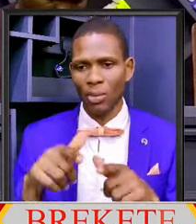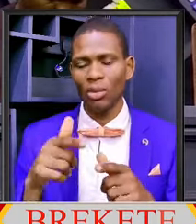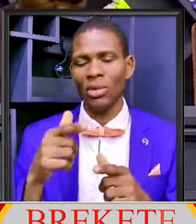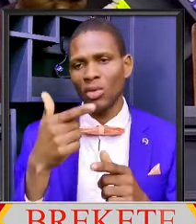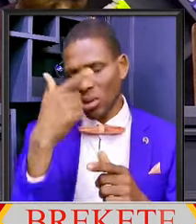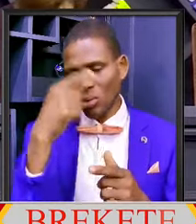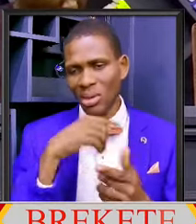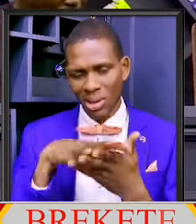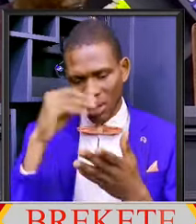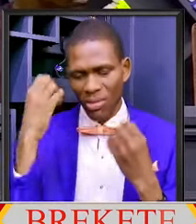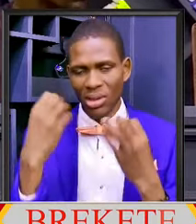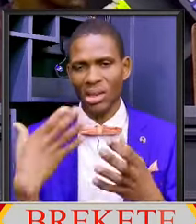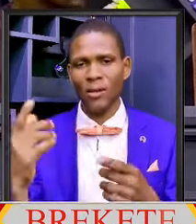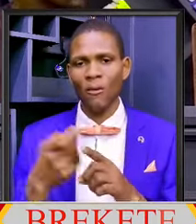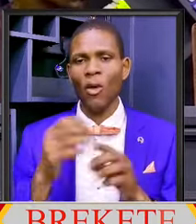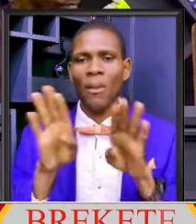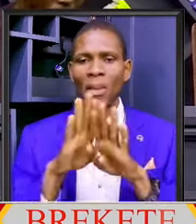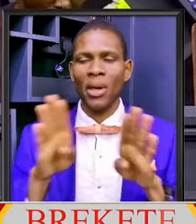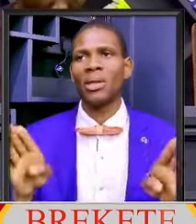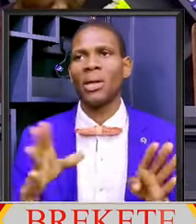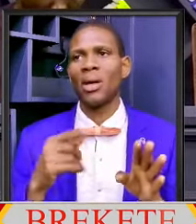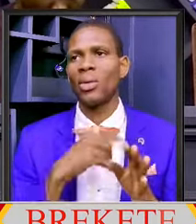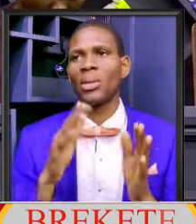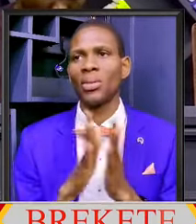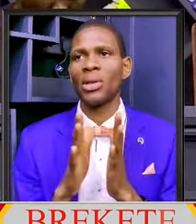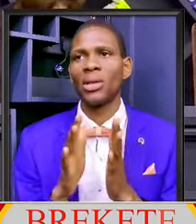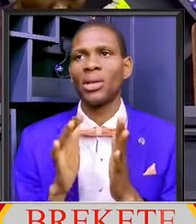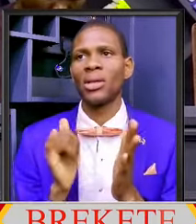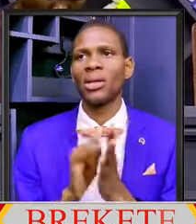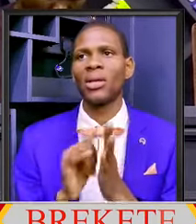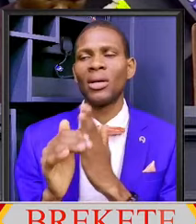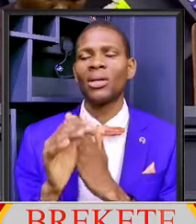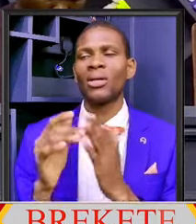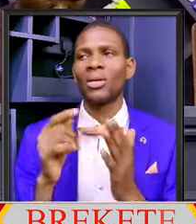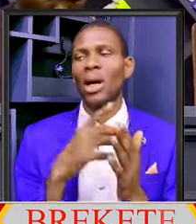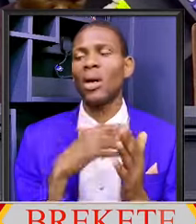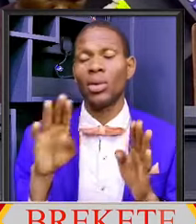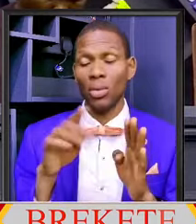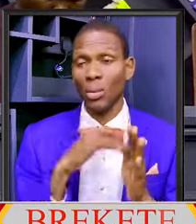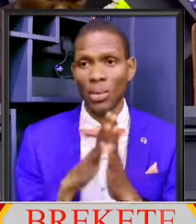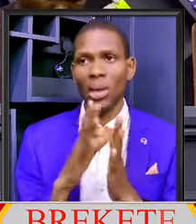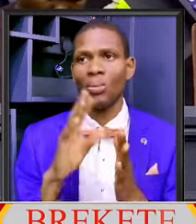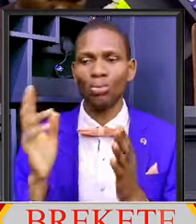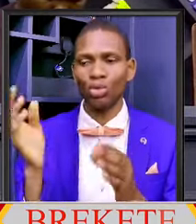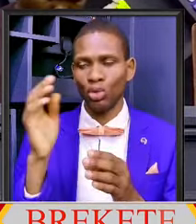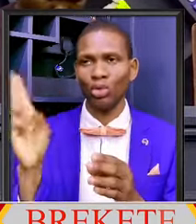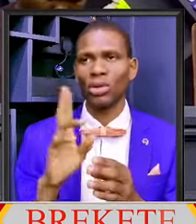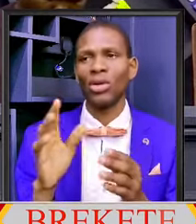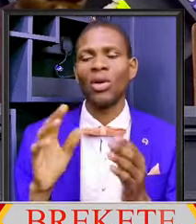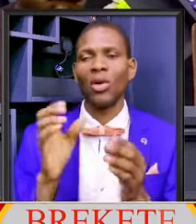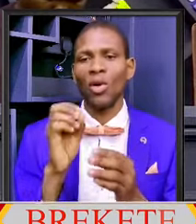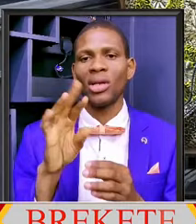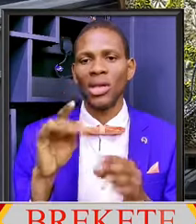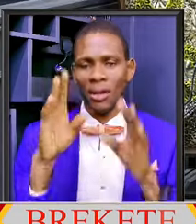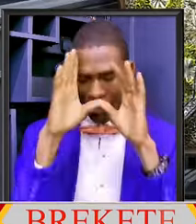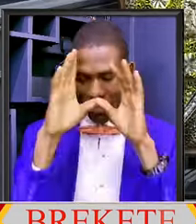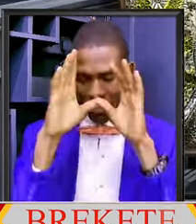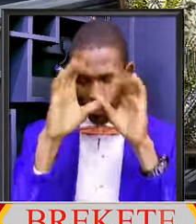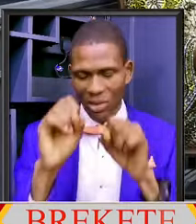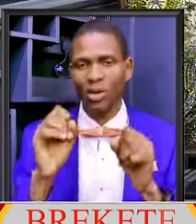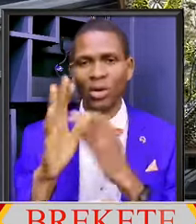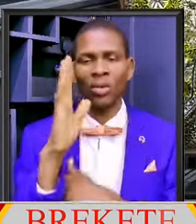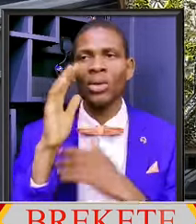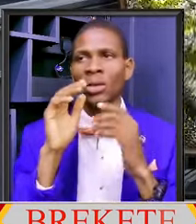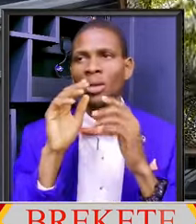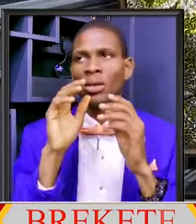Brekete. And we pray that we put it into use. Ordinary Ahmed, God will bless you. Amen. There